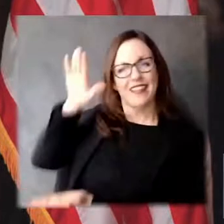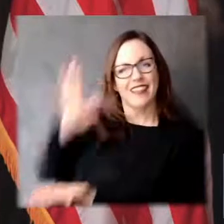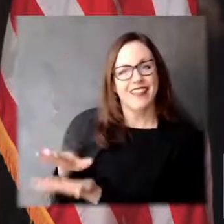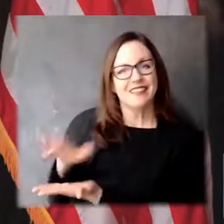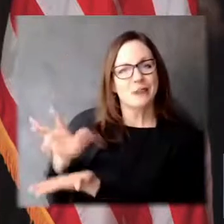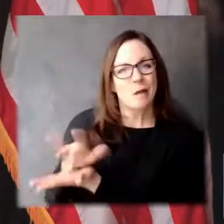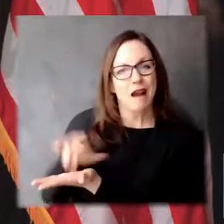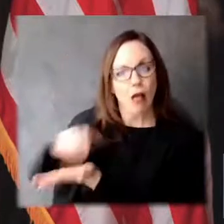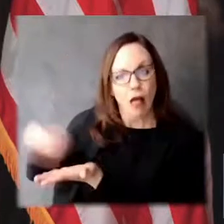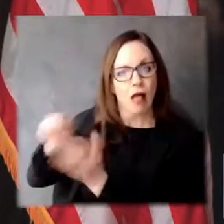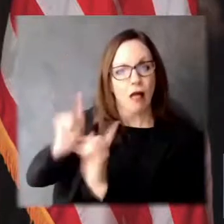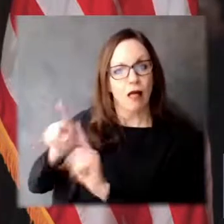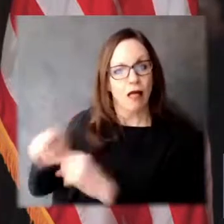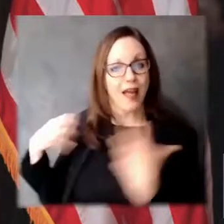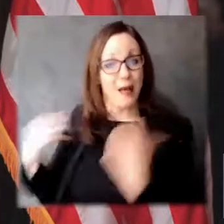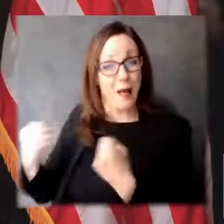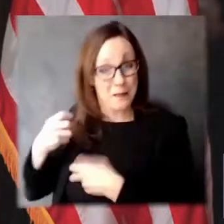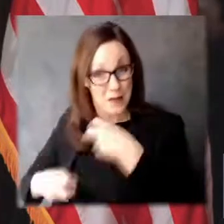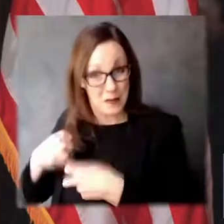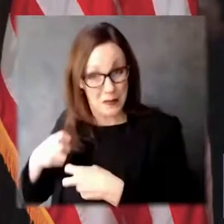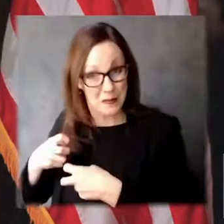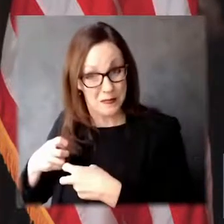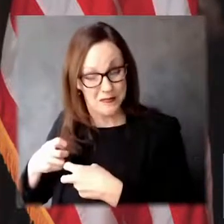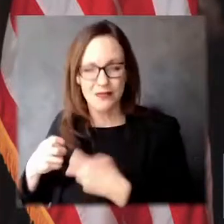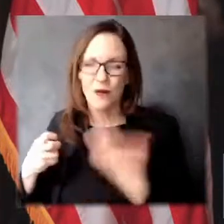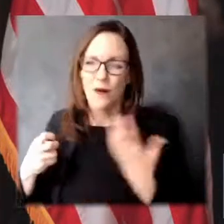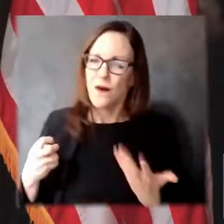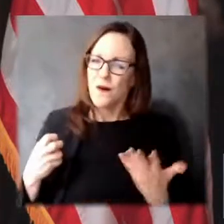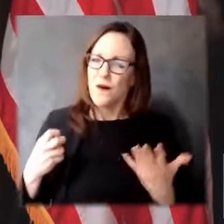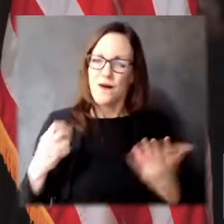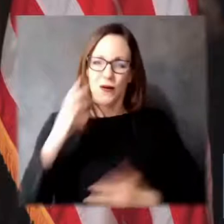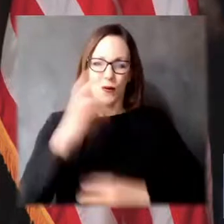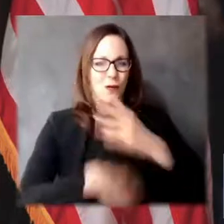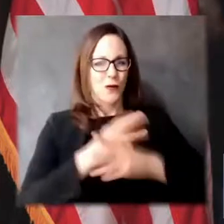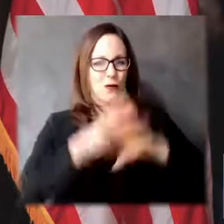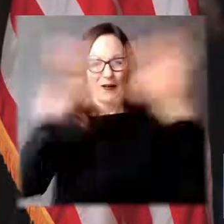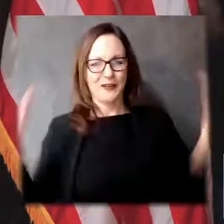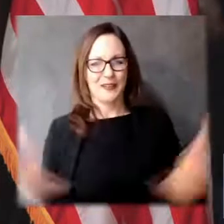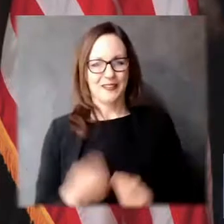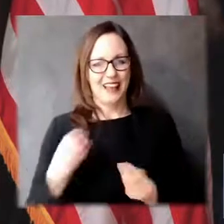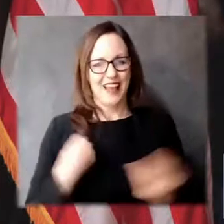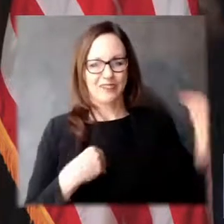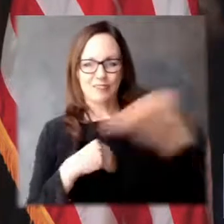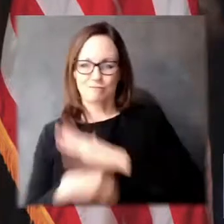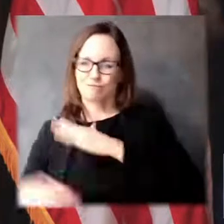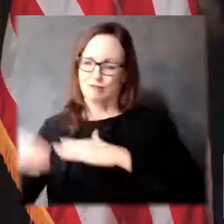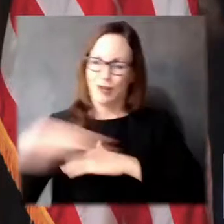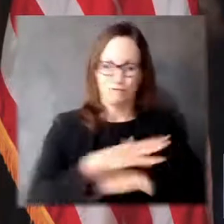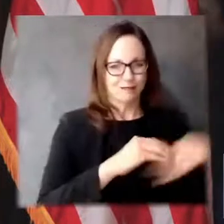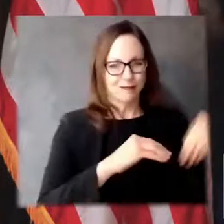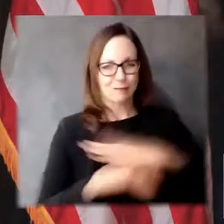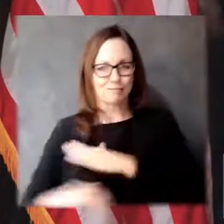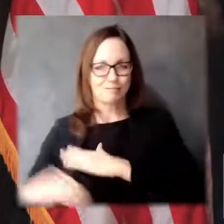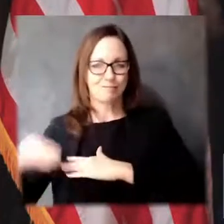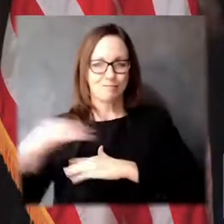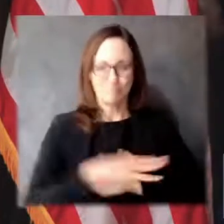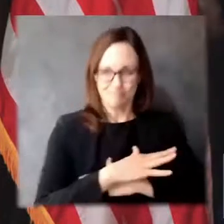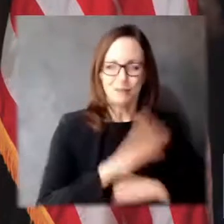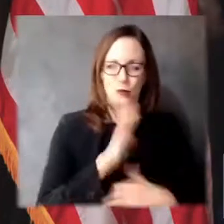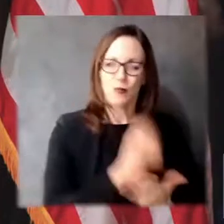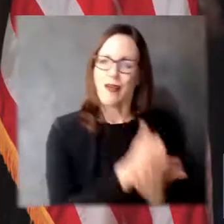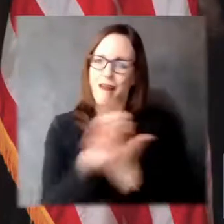water quality affects our healthcare system. We have to connect those dots between these issues to make sure we